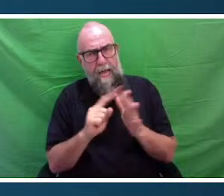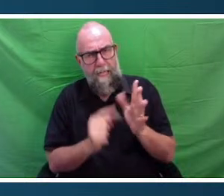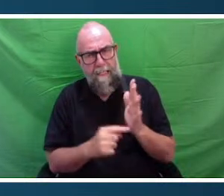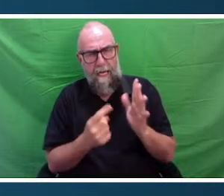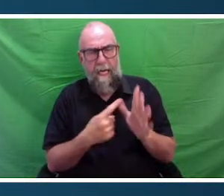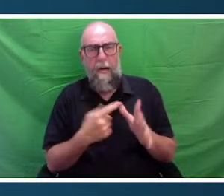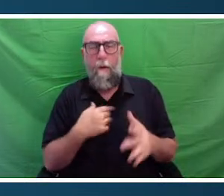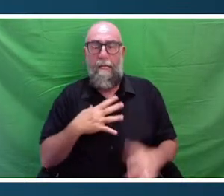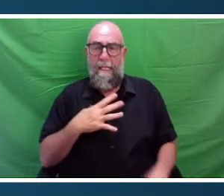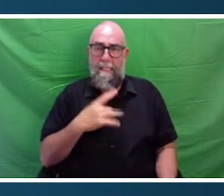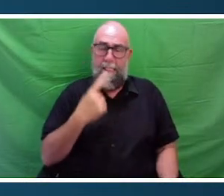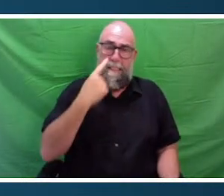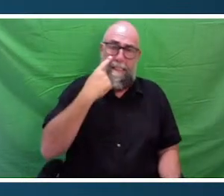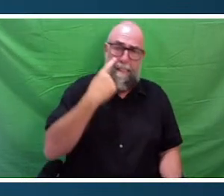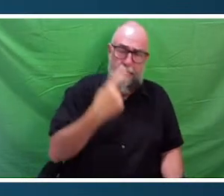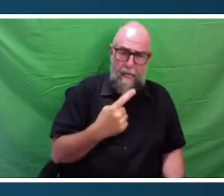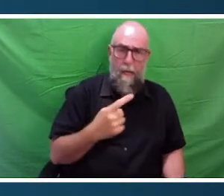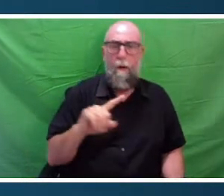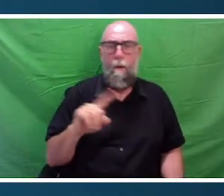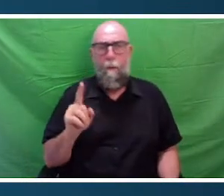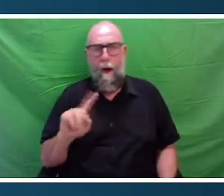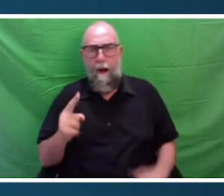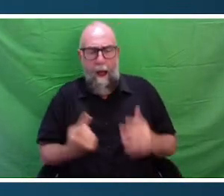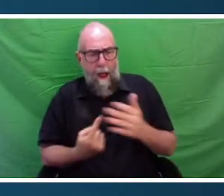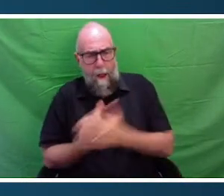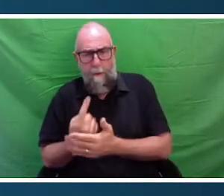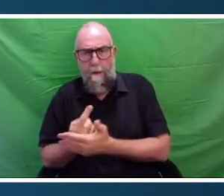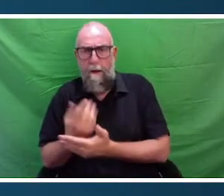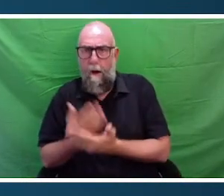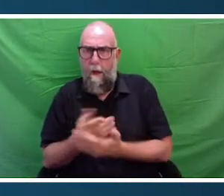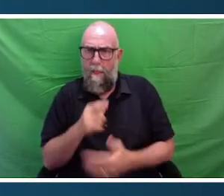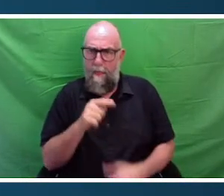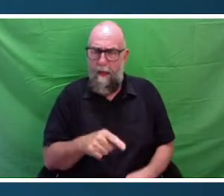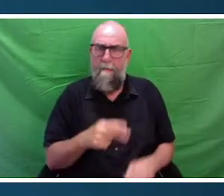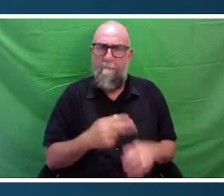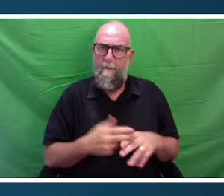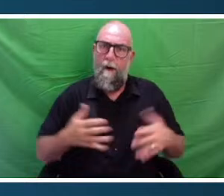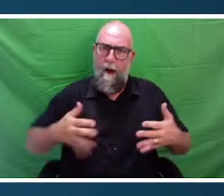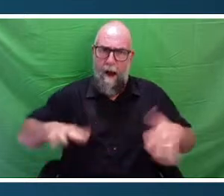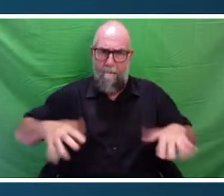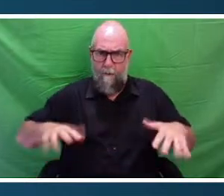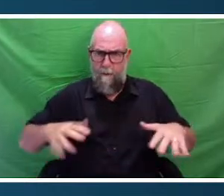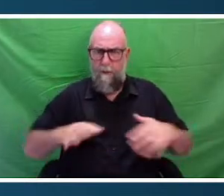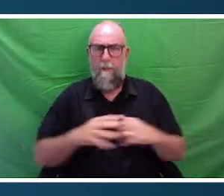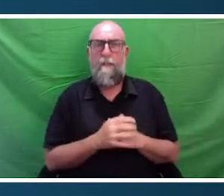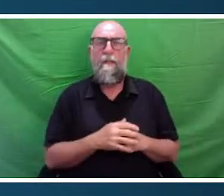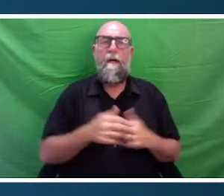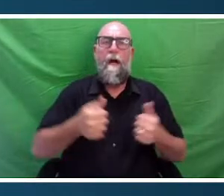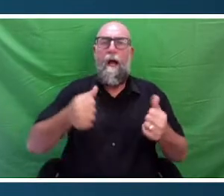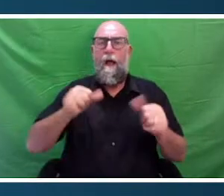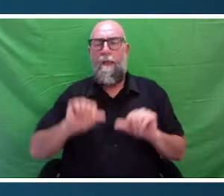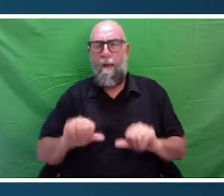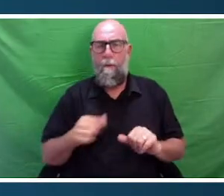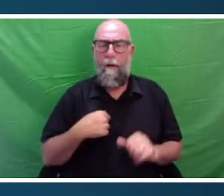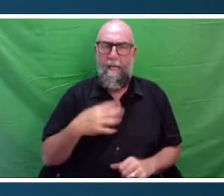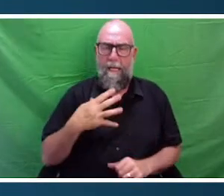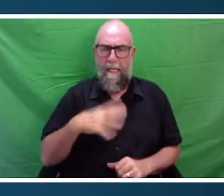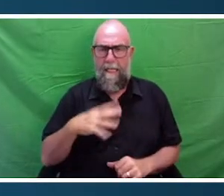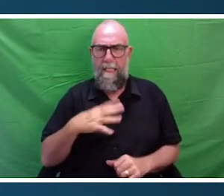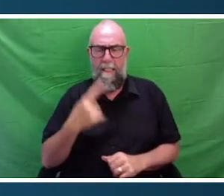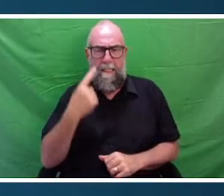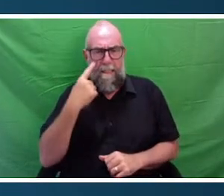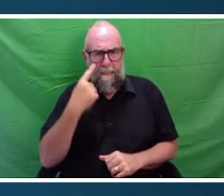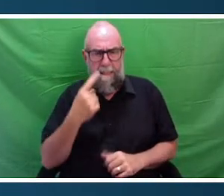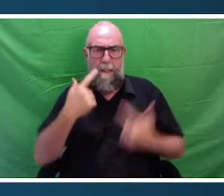there on average for a large number of workers before delving into the other minority part that face problem, that